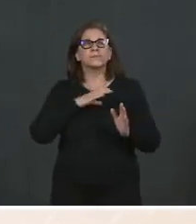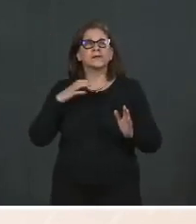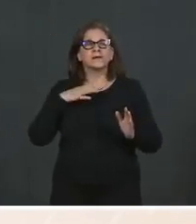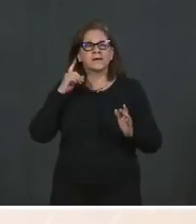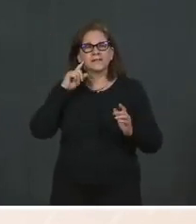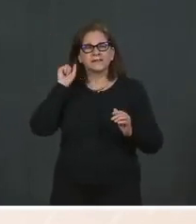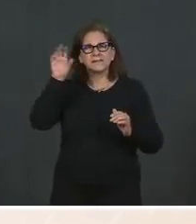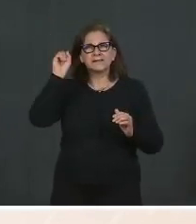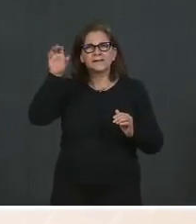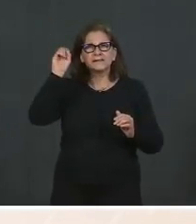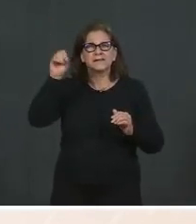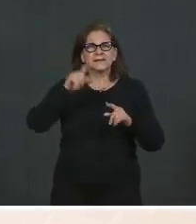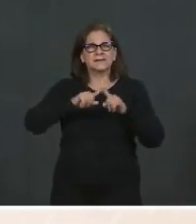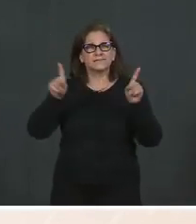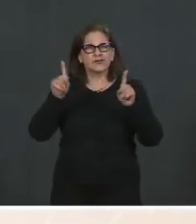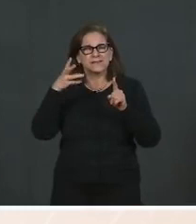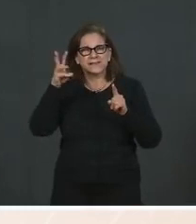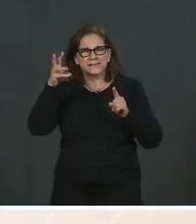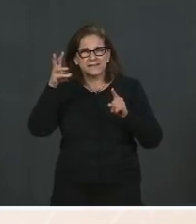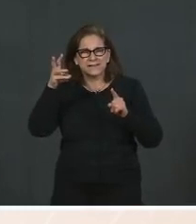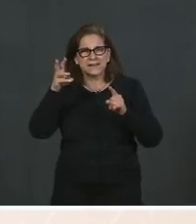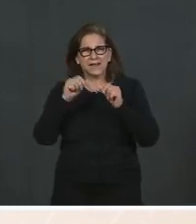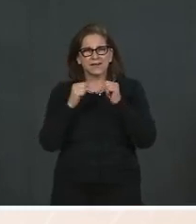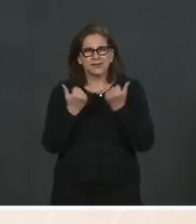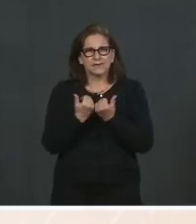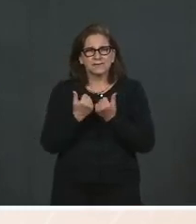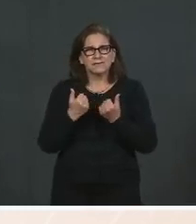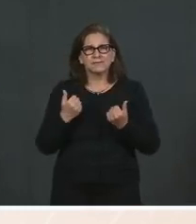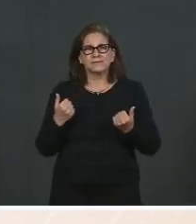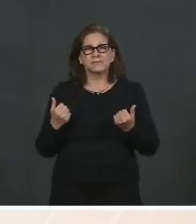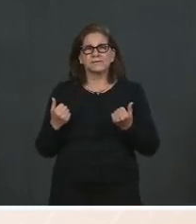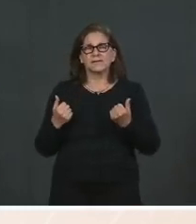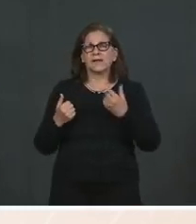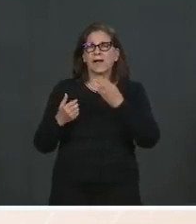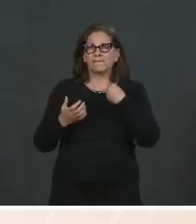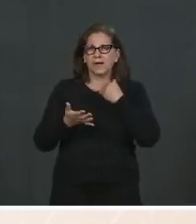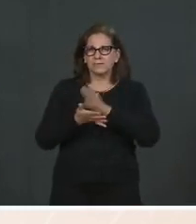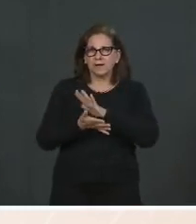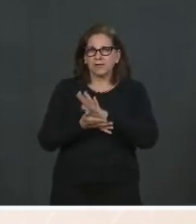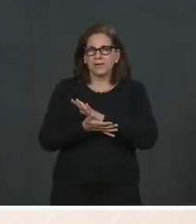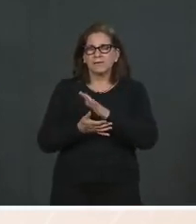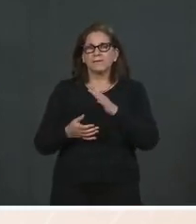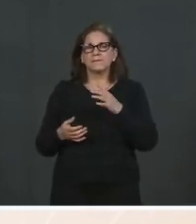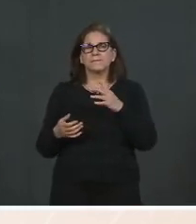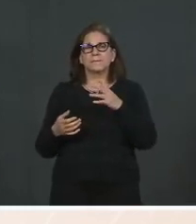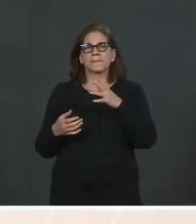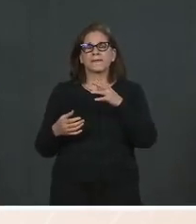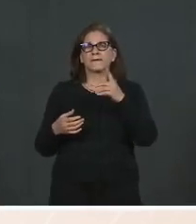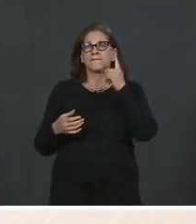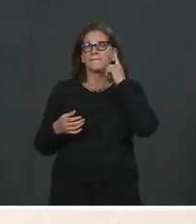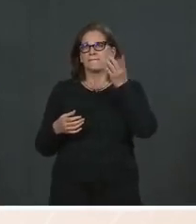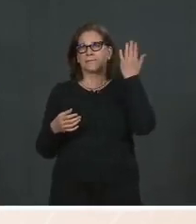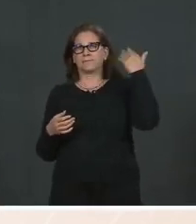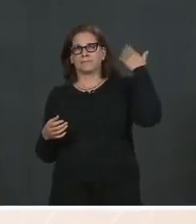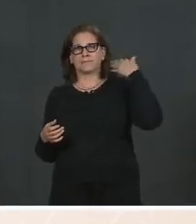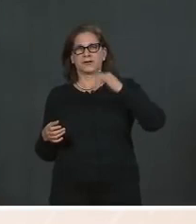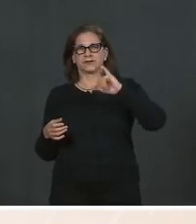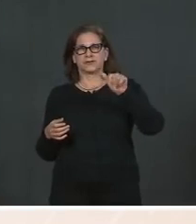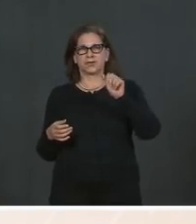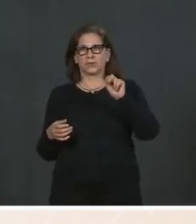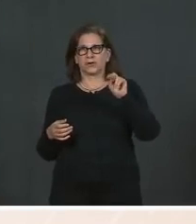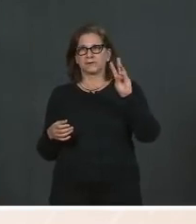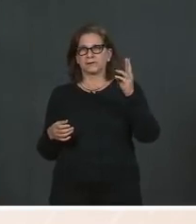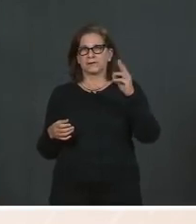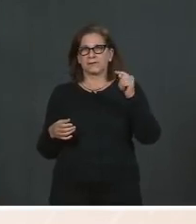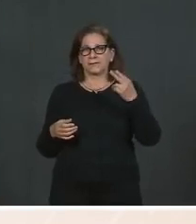about sending over documents of any communications in the lead up to January 6th and the lead up to the joint session. Do you guys plan to cooperate with that inquiry,